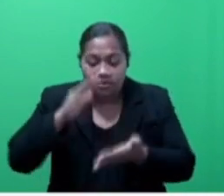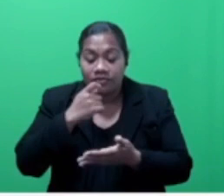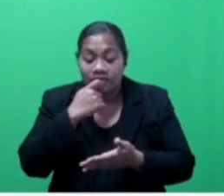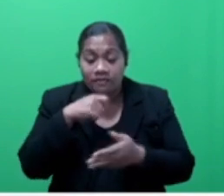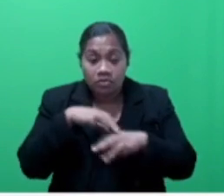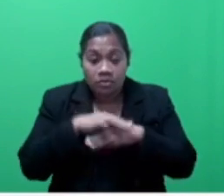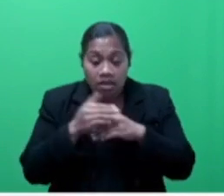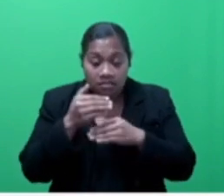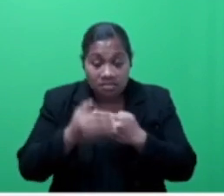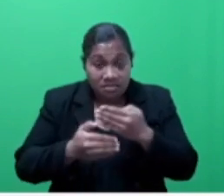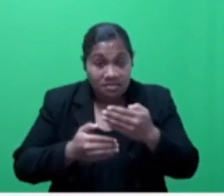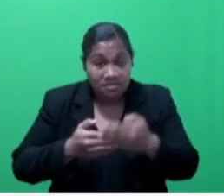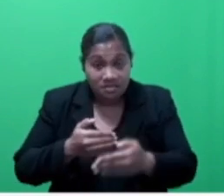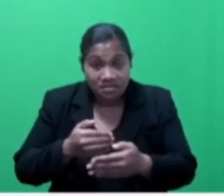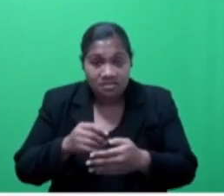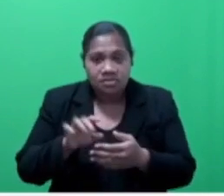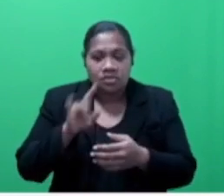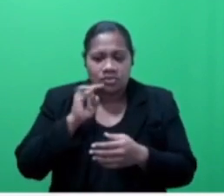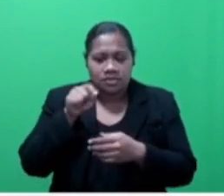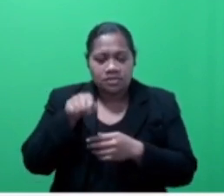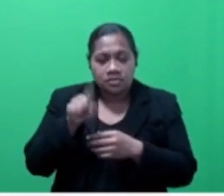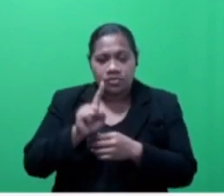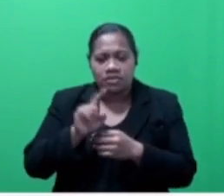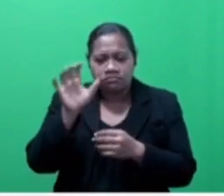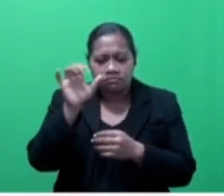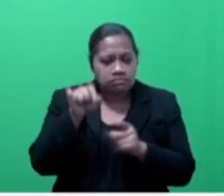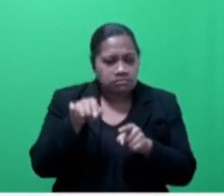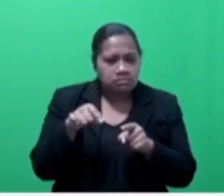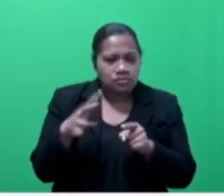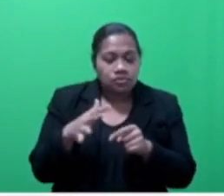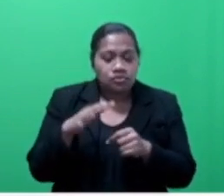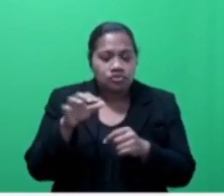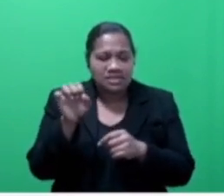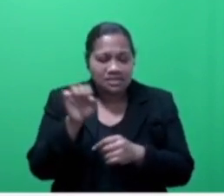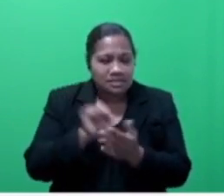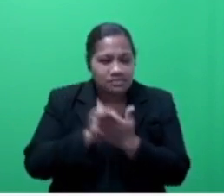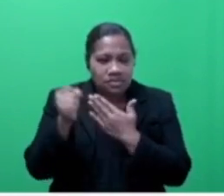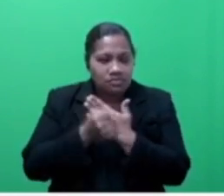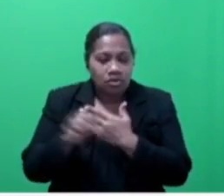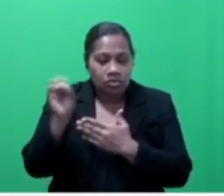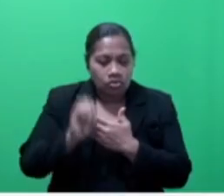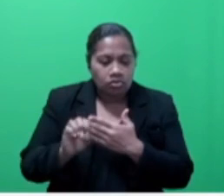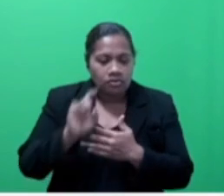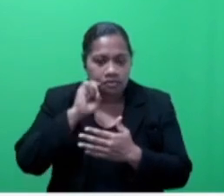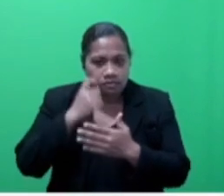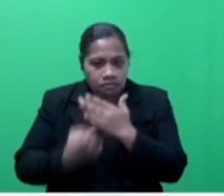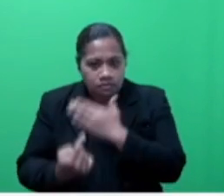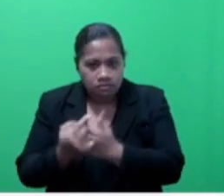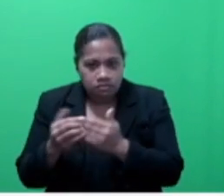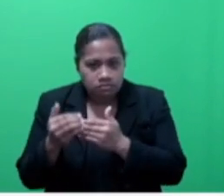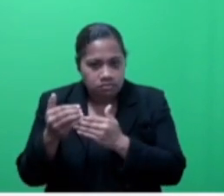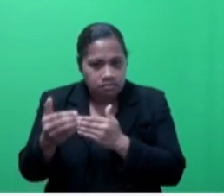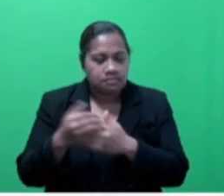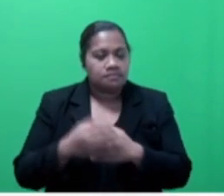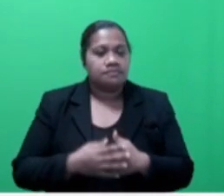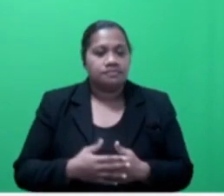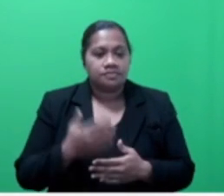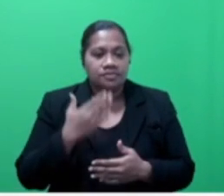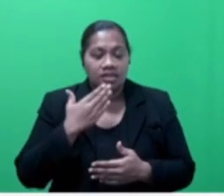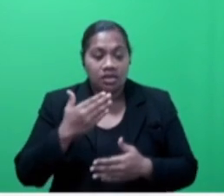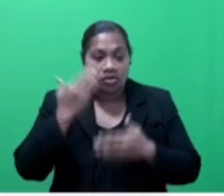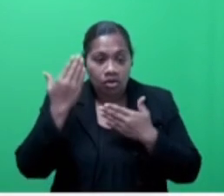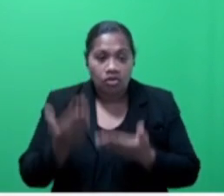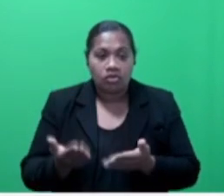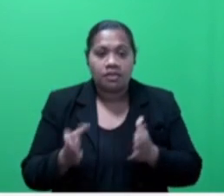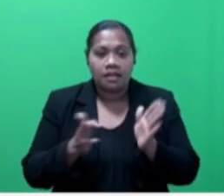actually plummet by around about September, October. Thank you, sir. Thank you. Honorable Bicheri Bulnawada, you have the